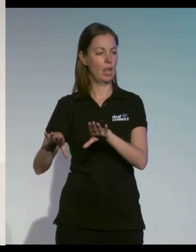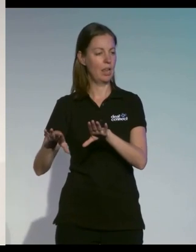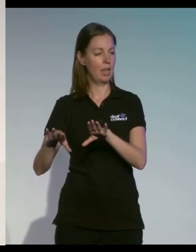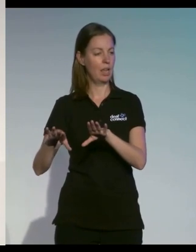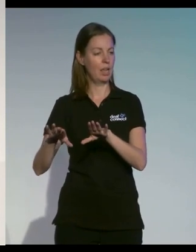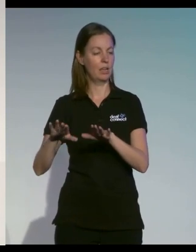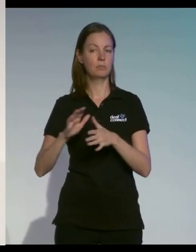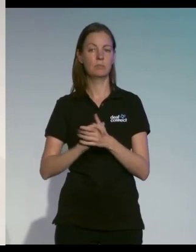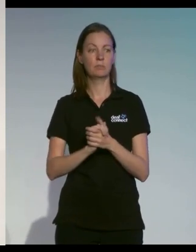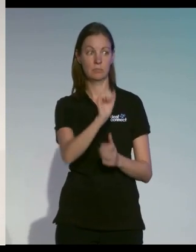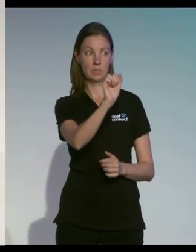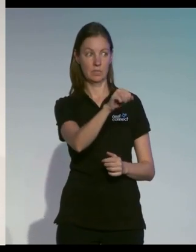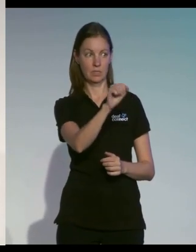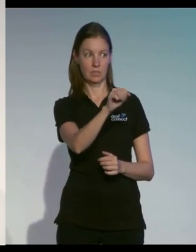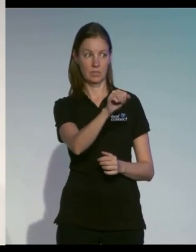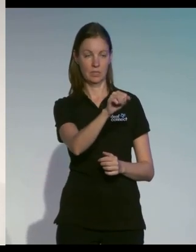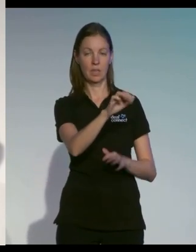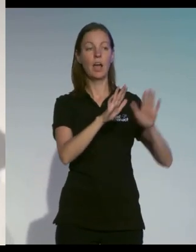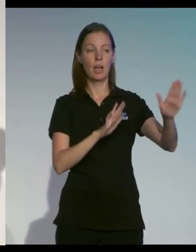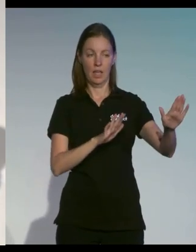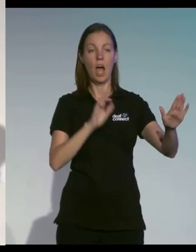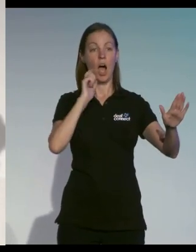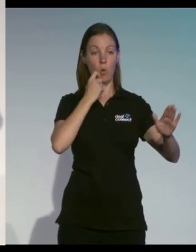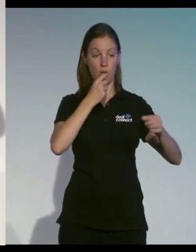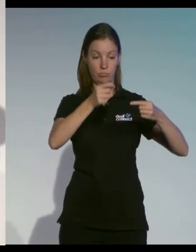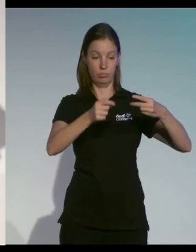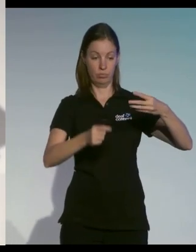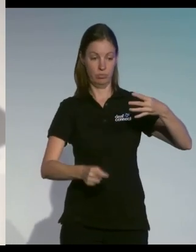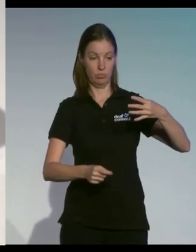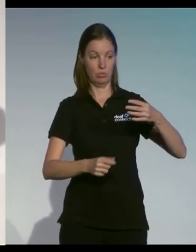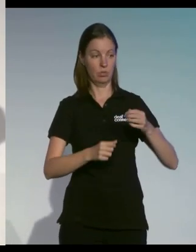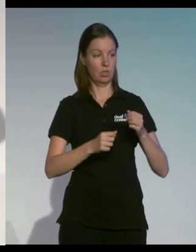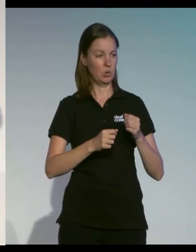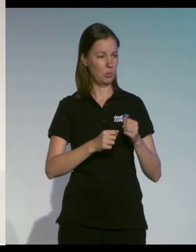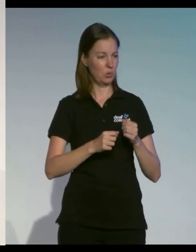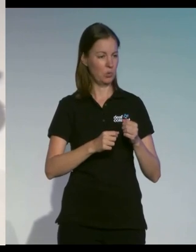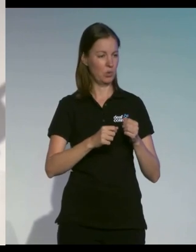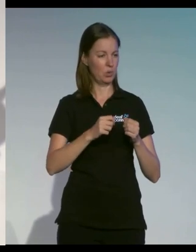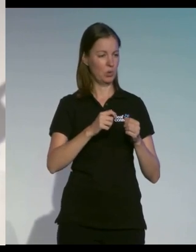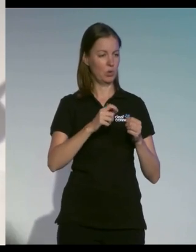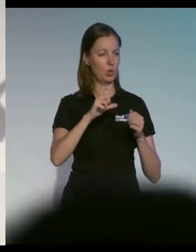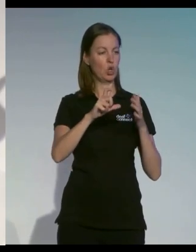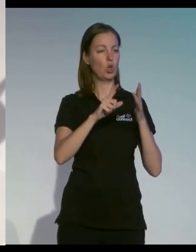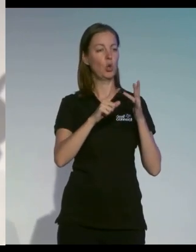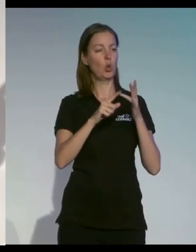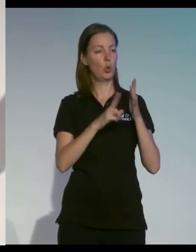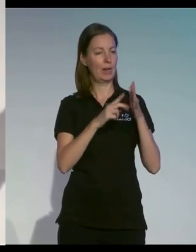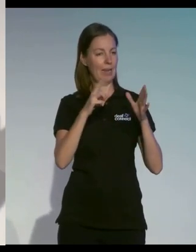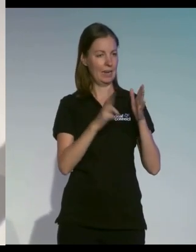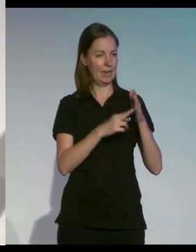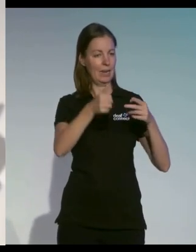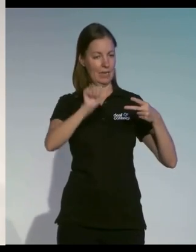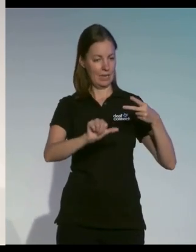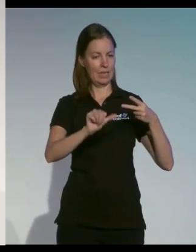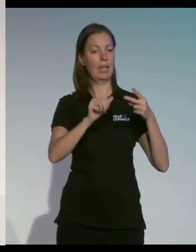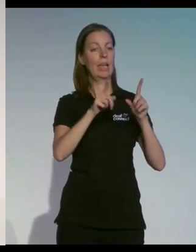Yes. Did you say, okay, I'm going to go through them. So Toonen is one. Young is another. Edward